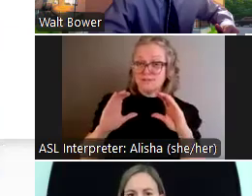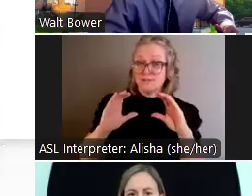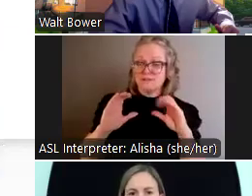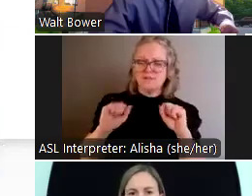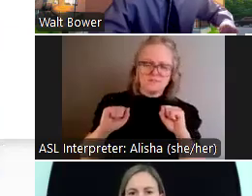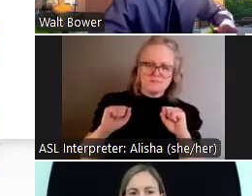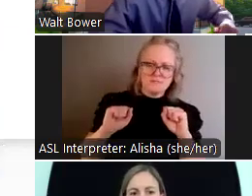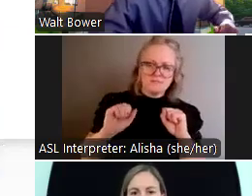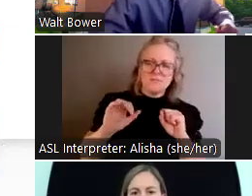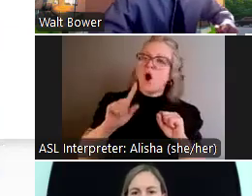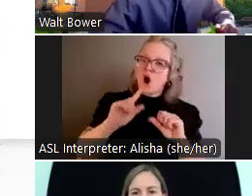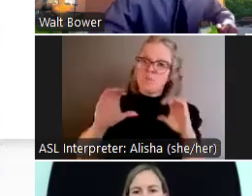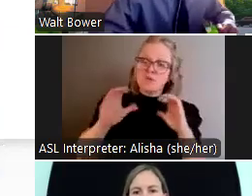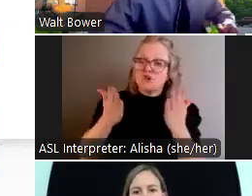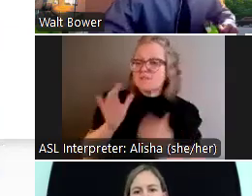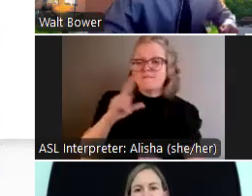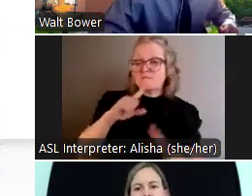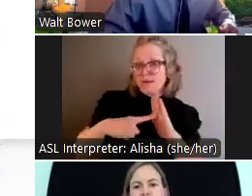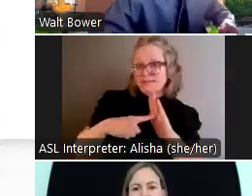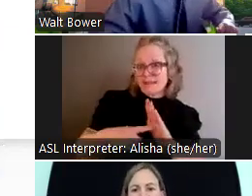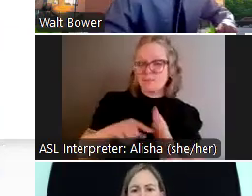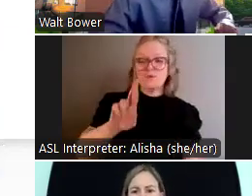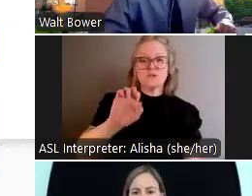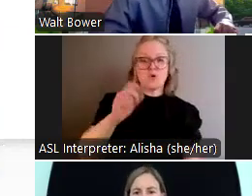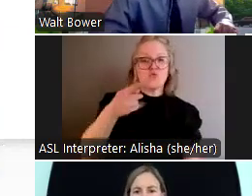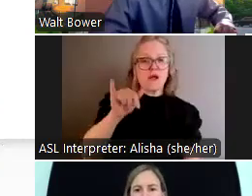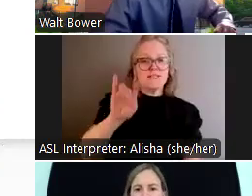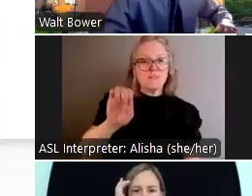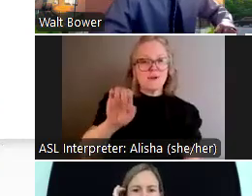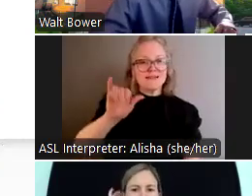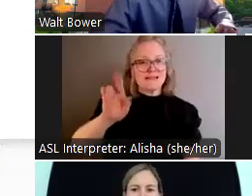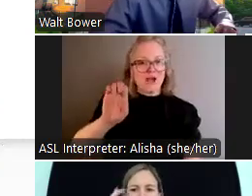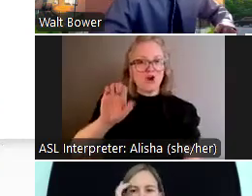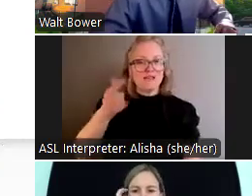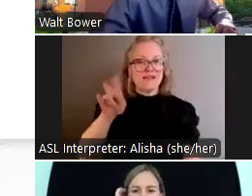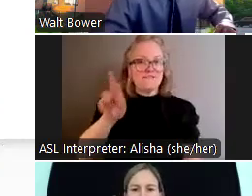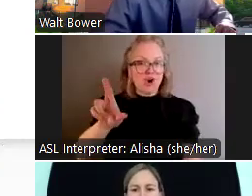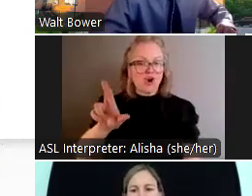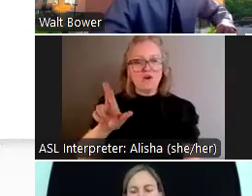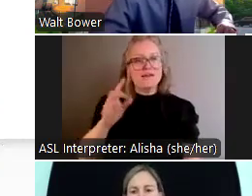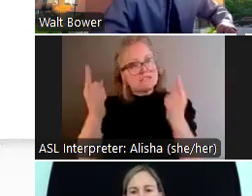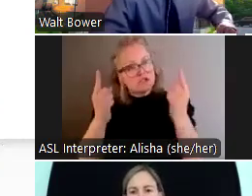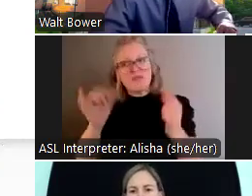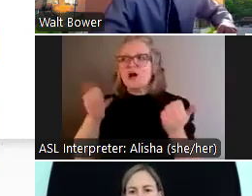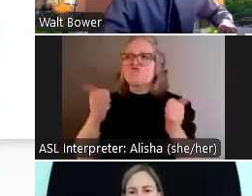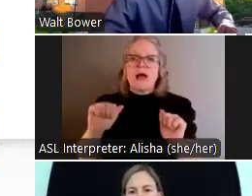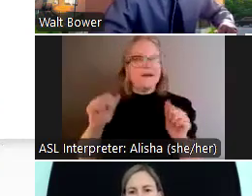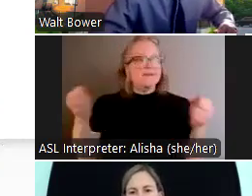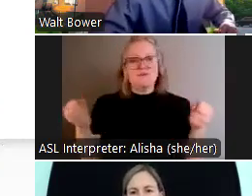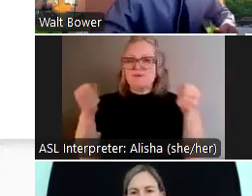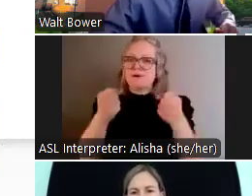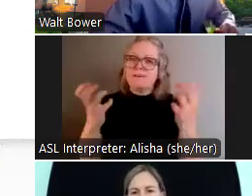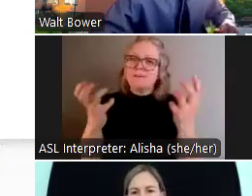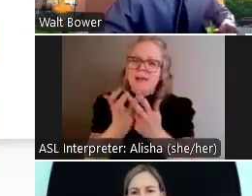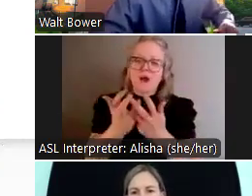communication services, such as in a respite caregiver, a consideration, such as trying to pair an older